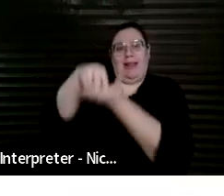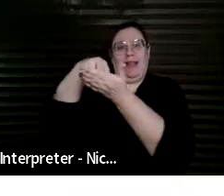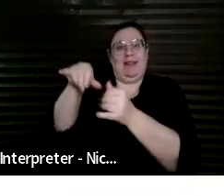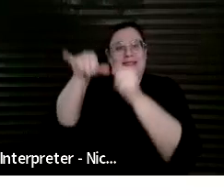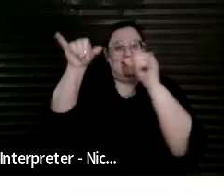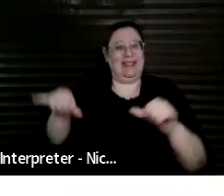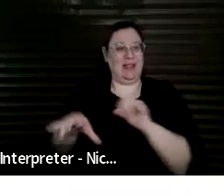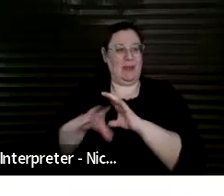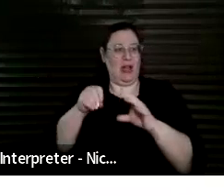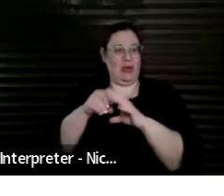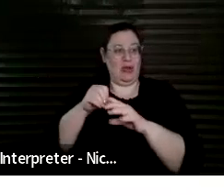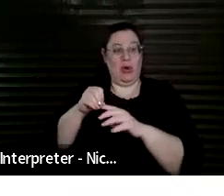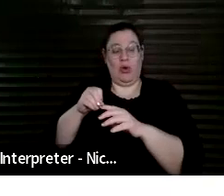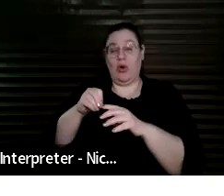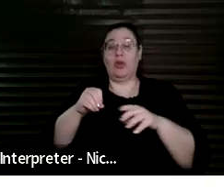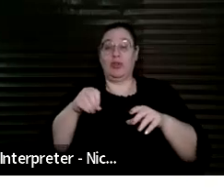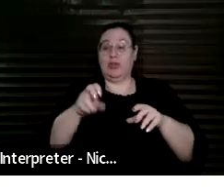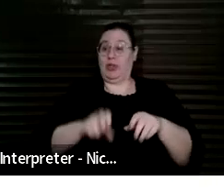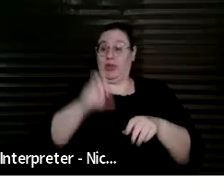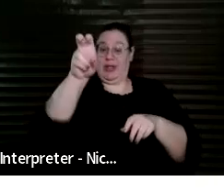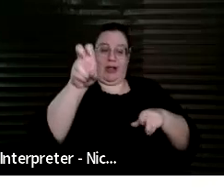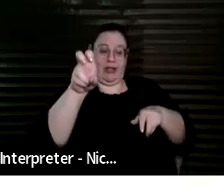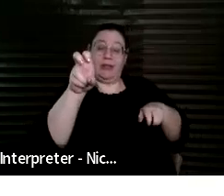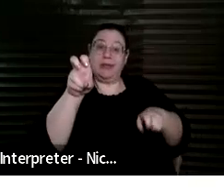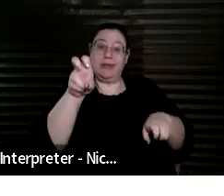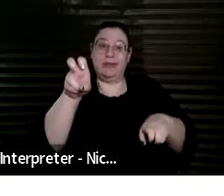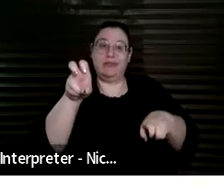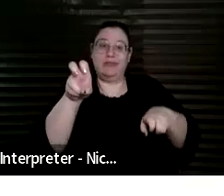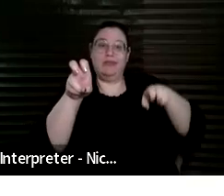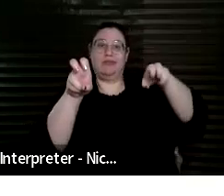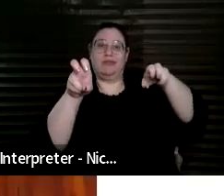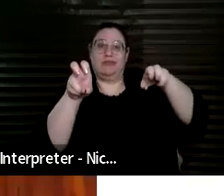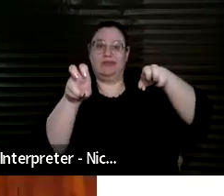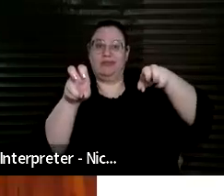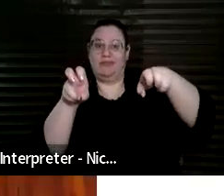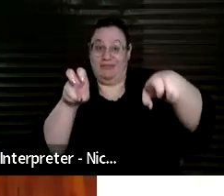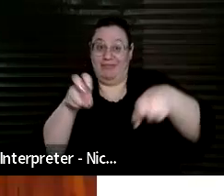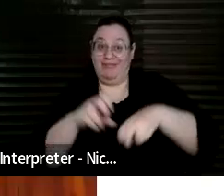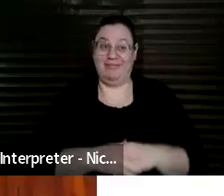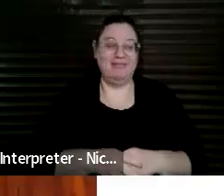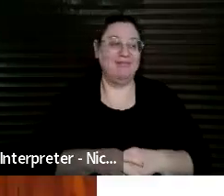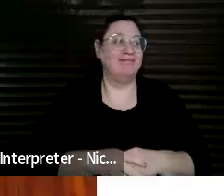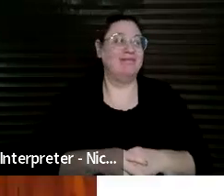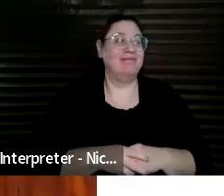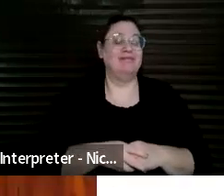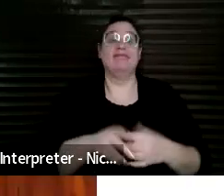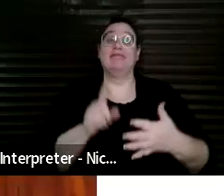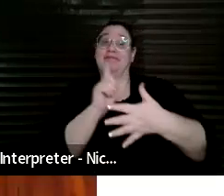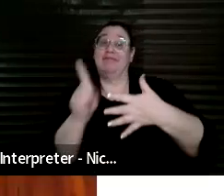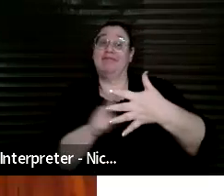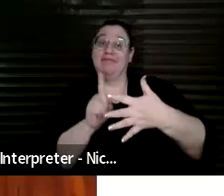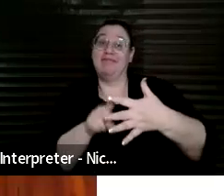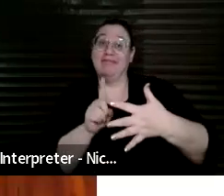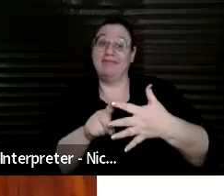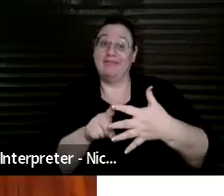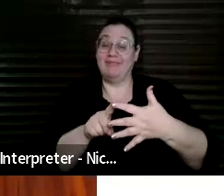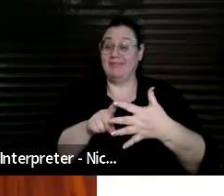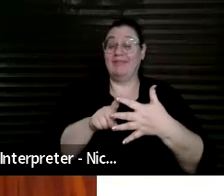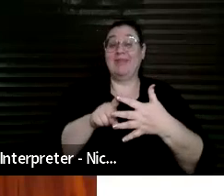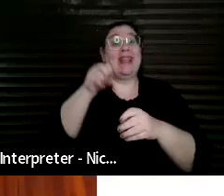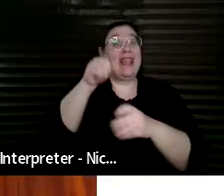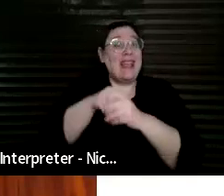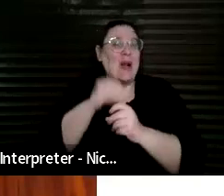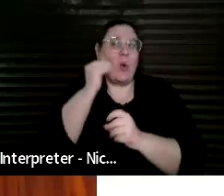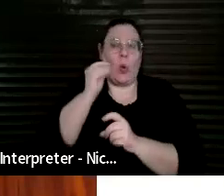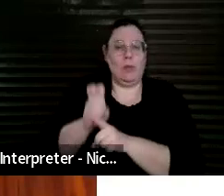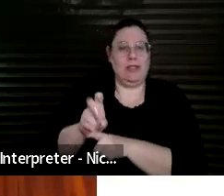the use of stairs. Challenge 2. Stairs inside the home can be a challenge and